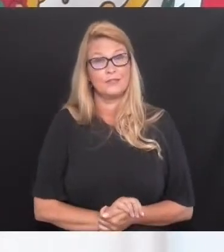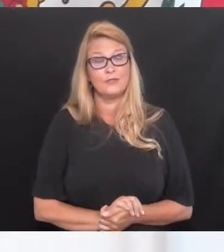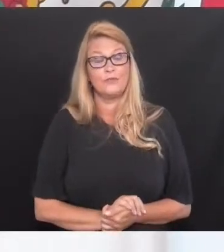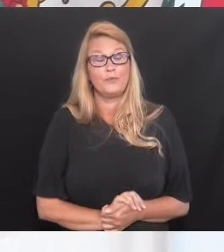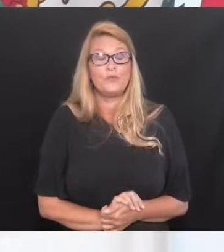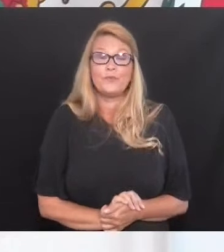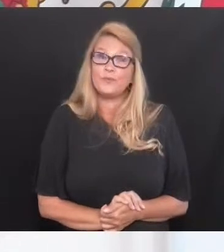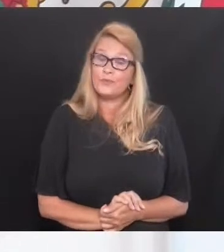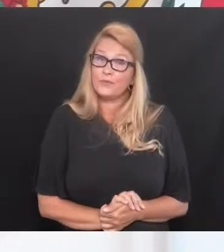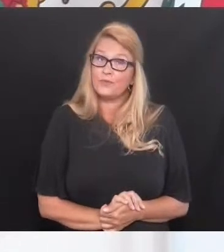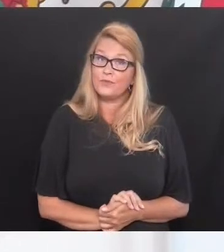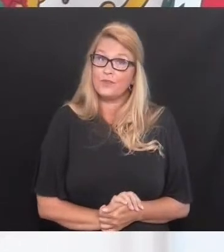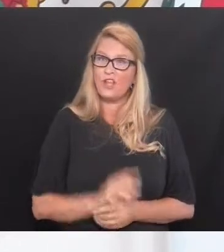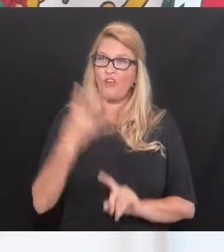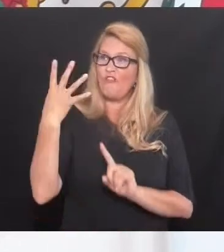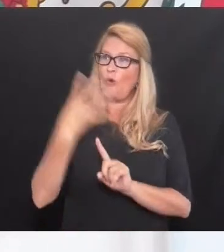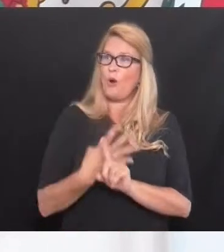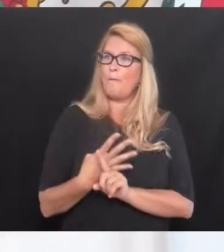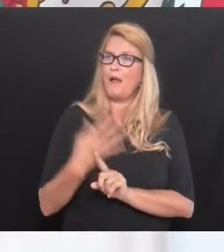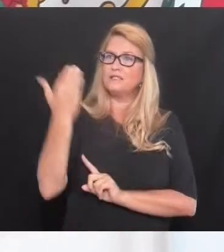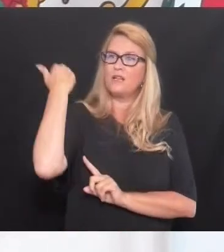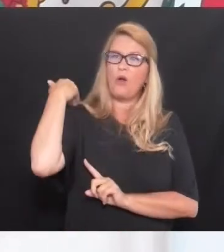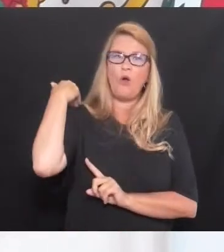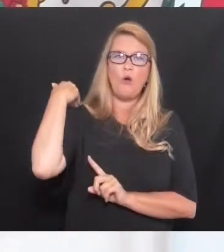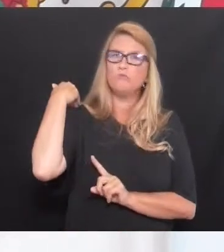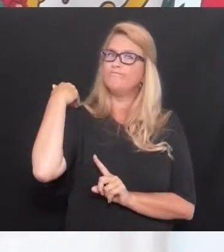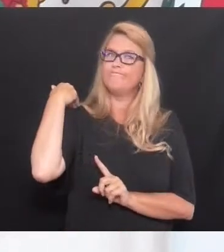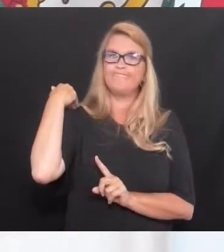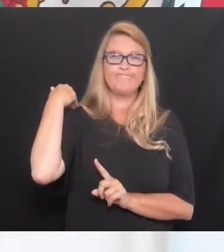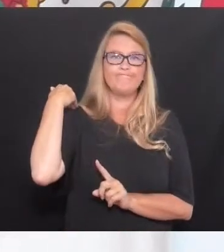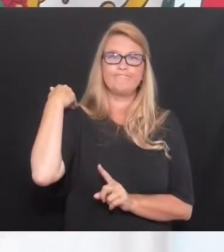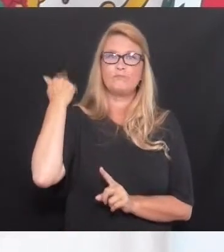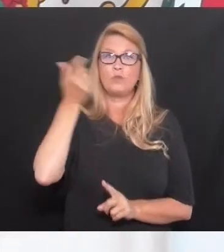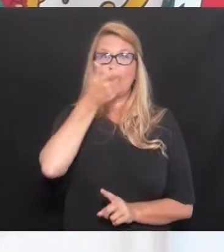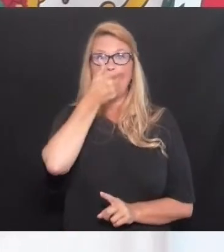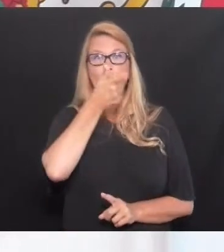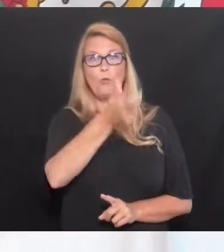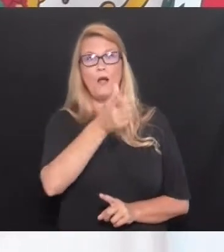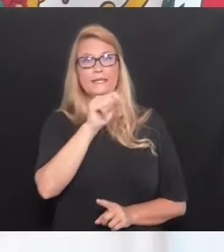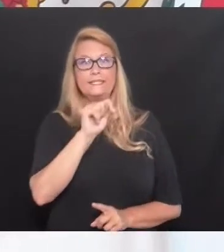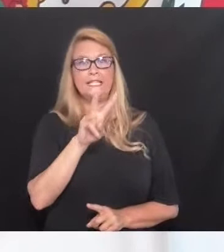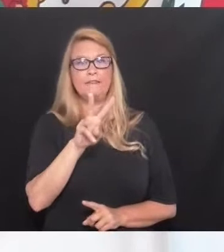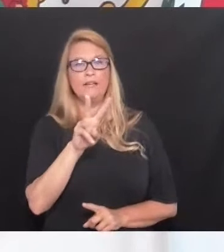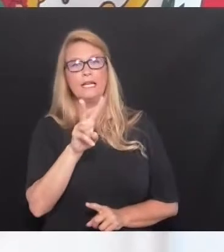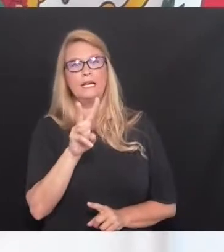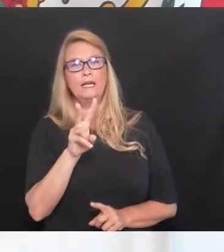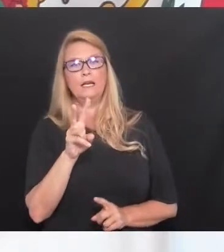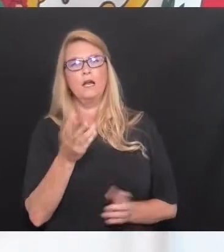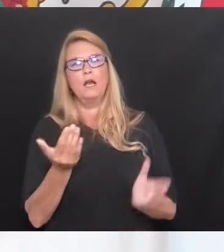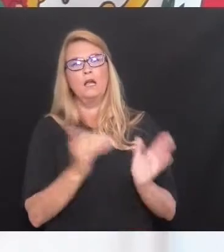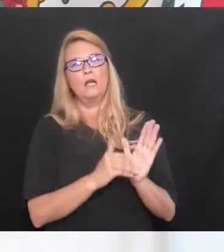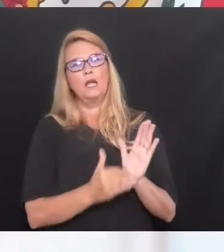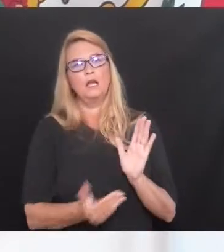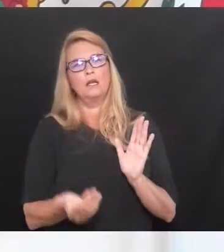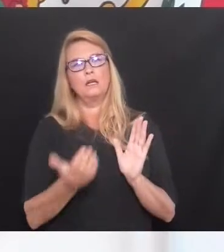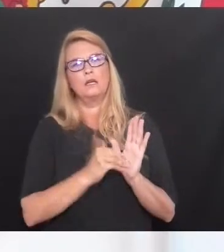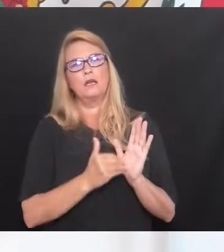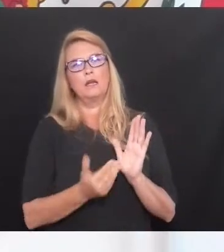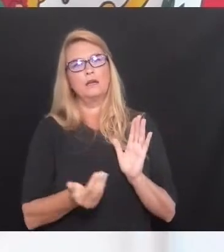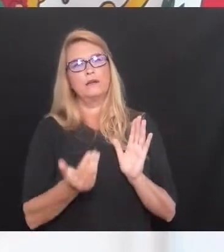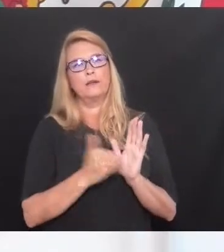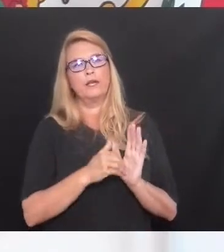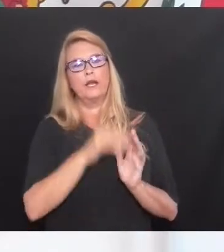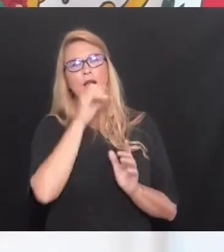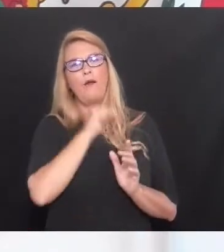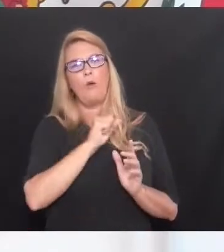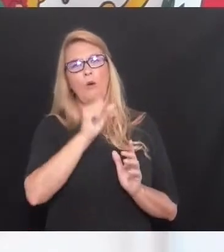You know, 4 months ago, we watched TV of reruns of games or contests or